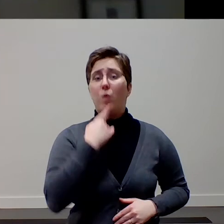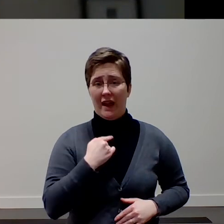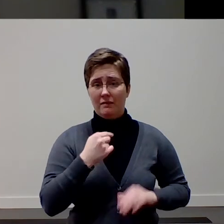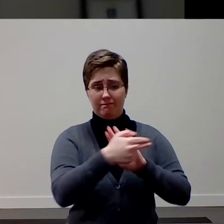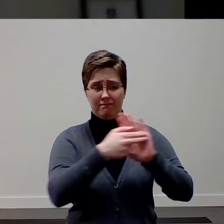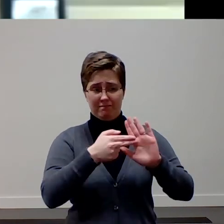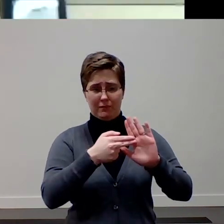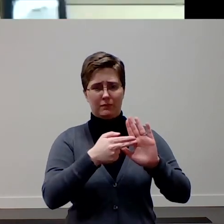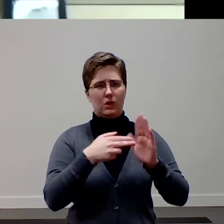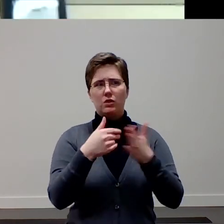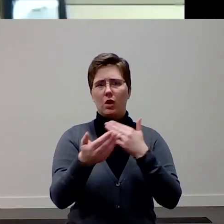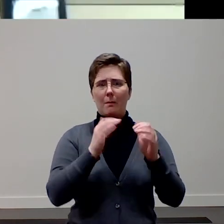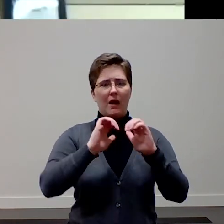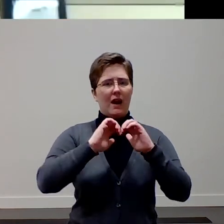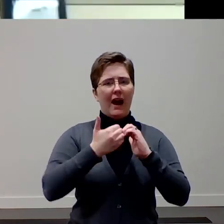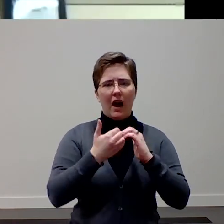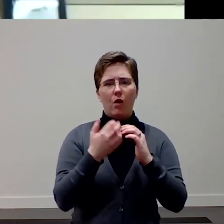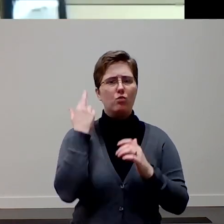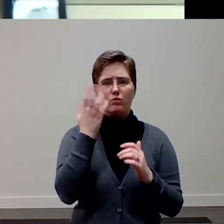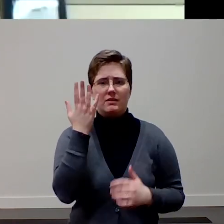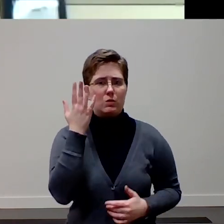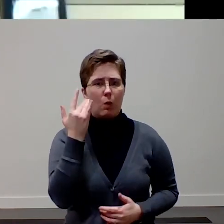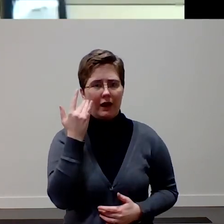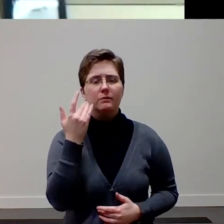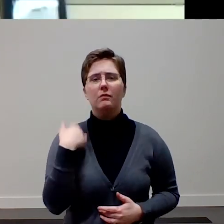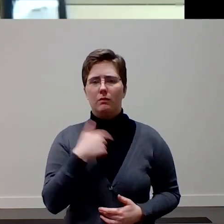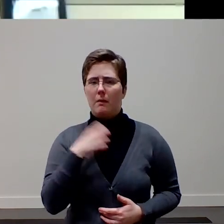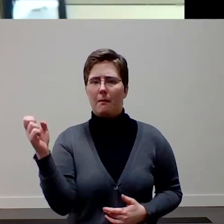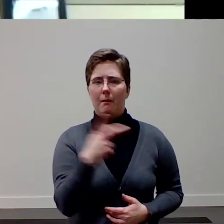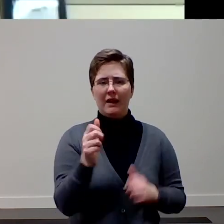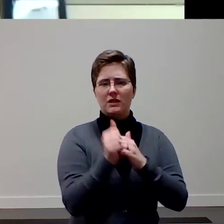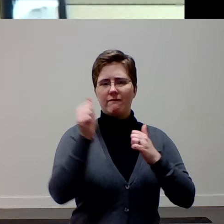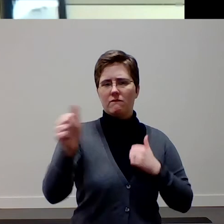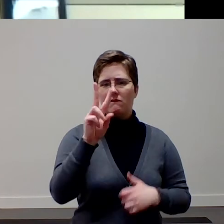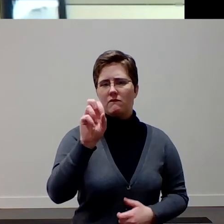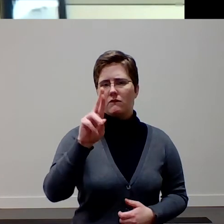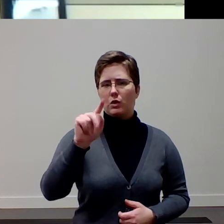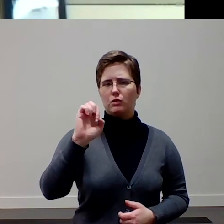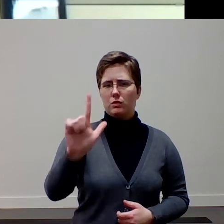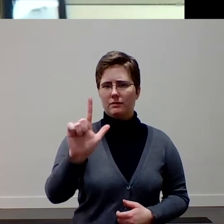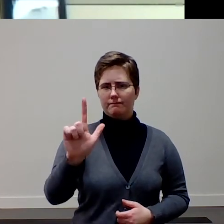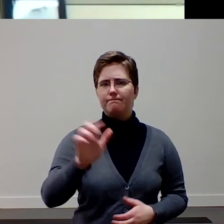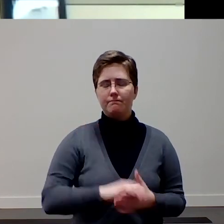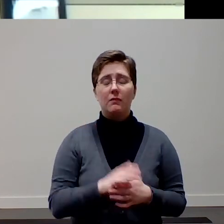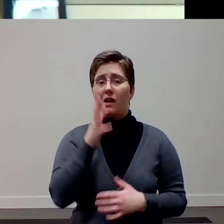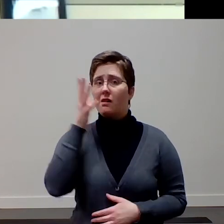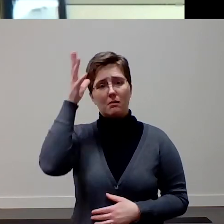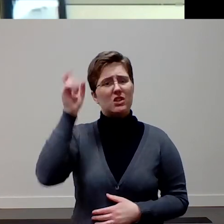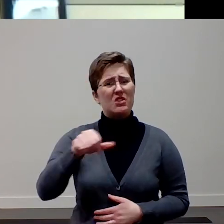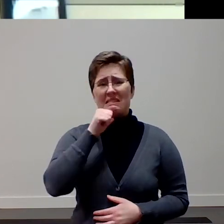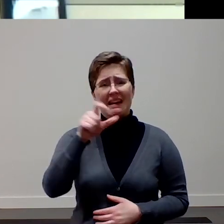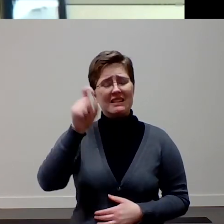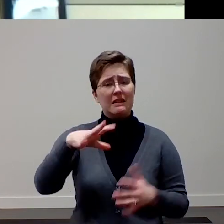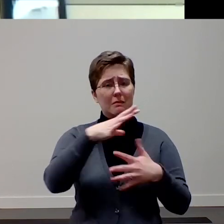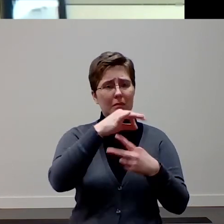comments? Yes, the compassion will be released next Wednesday is my understanding. That is the goal.